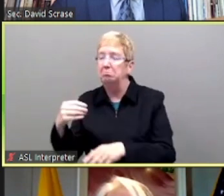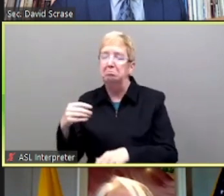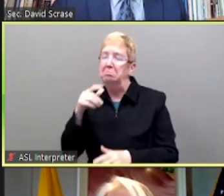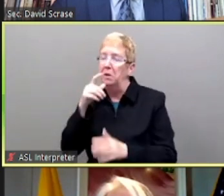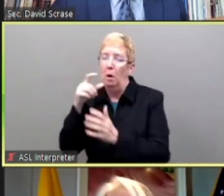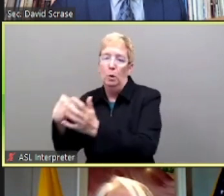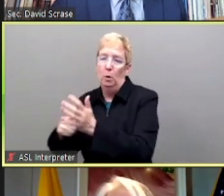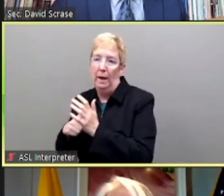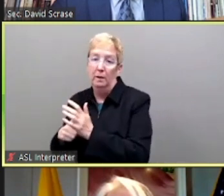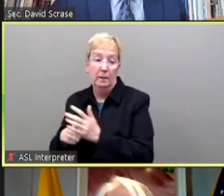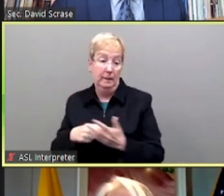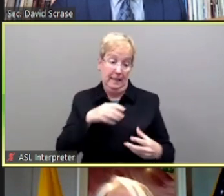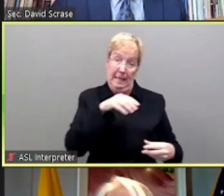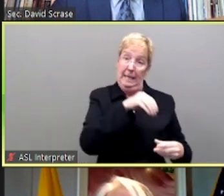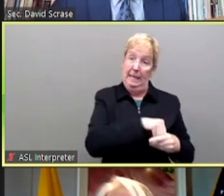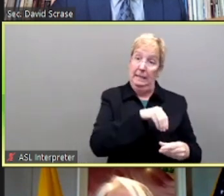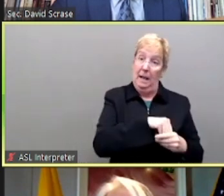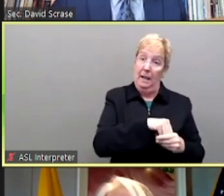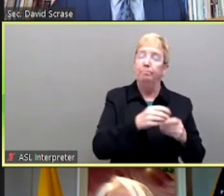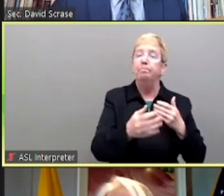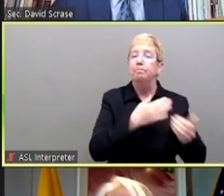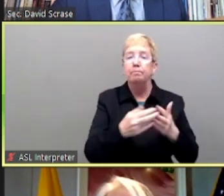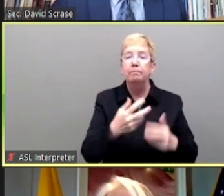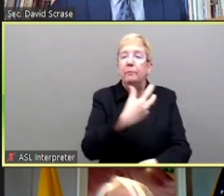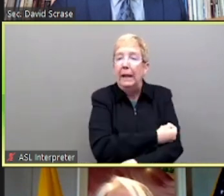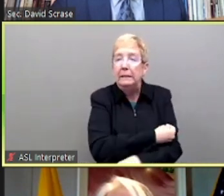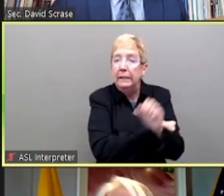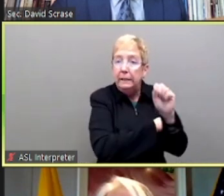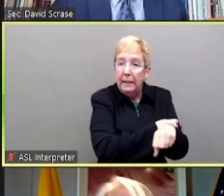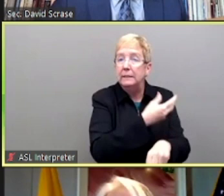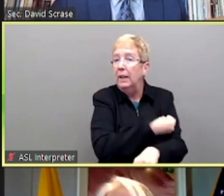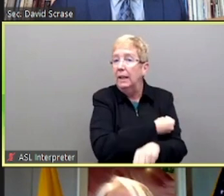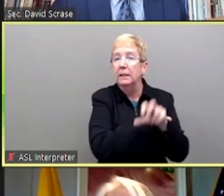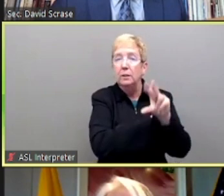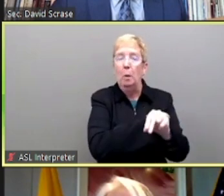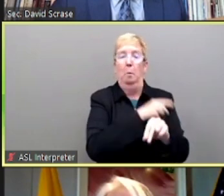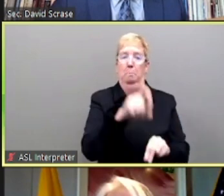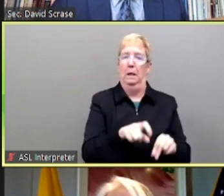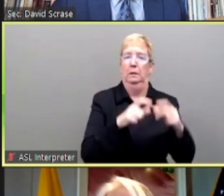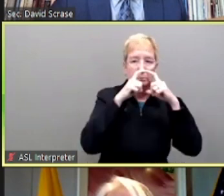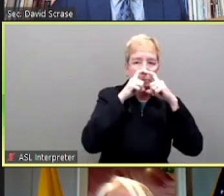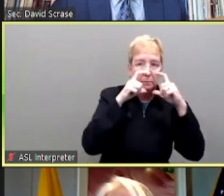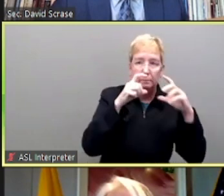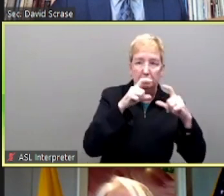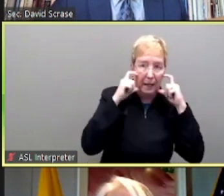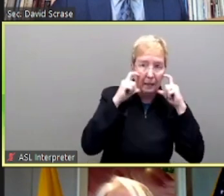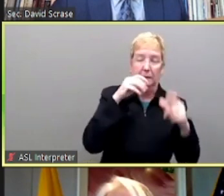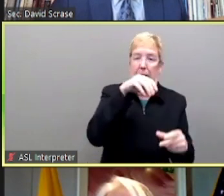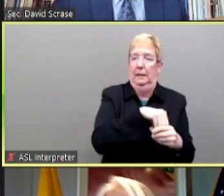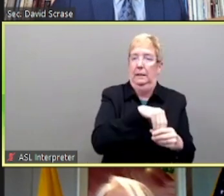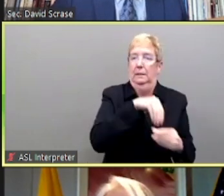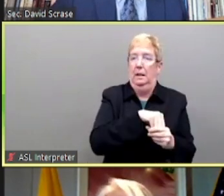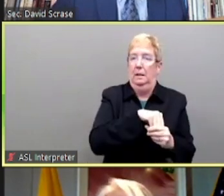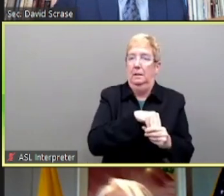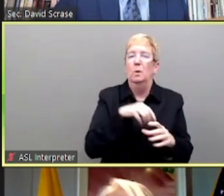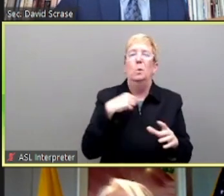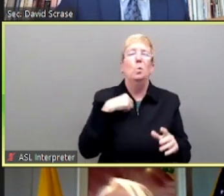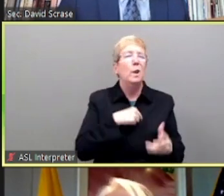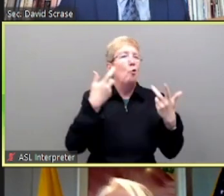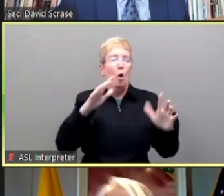you're vaccinated or not. It's a universal policy because we now know that vaccinated